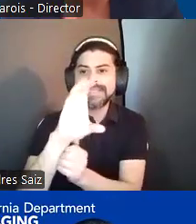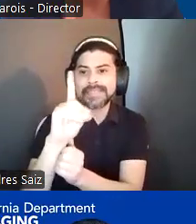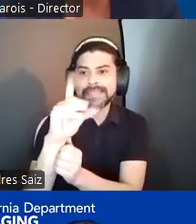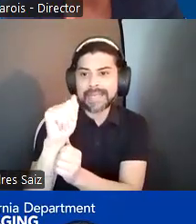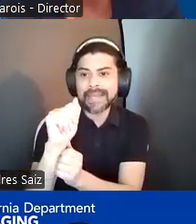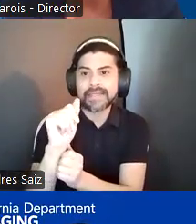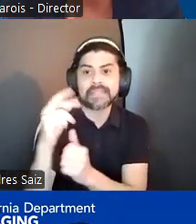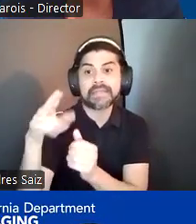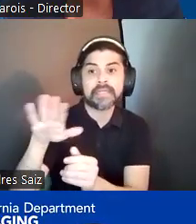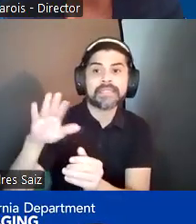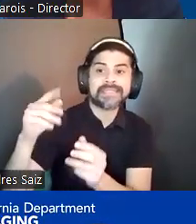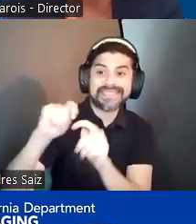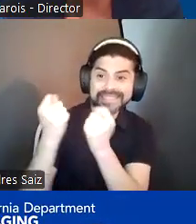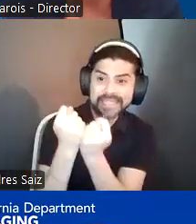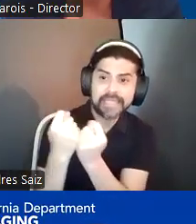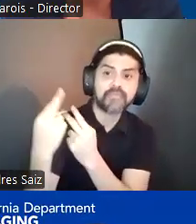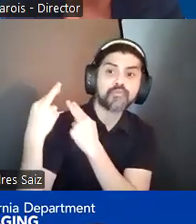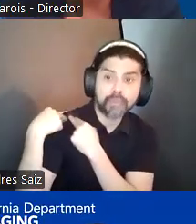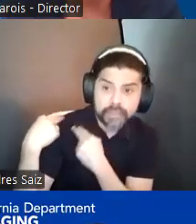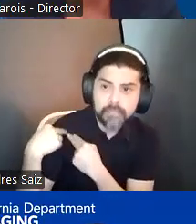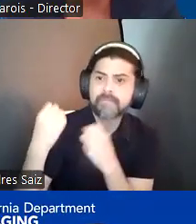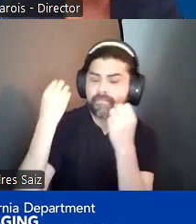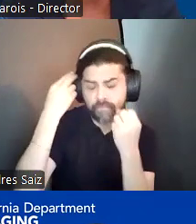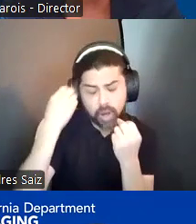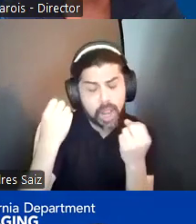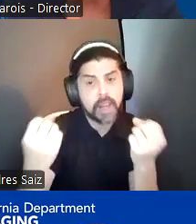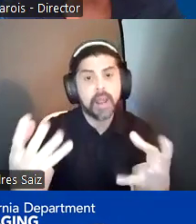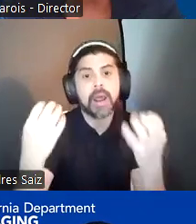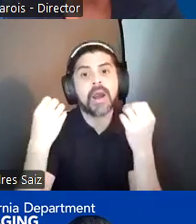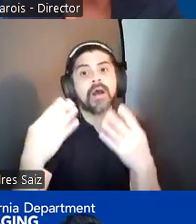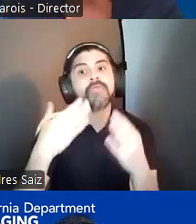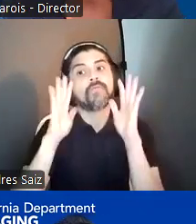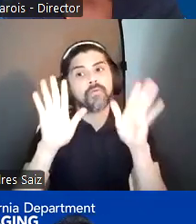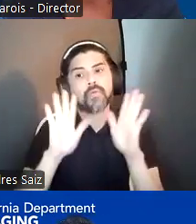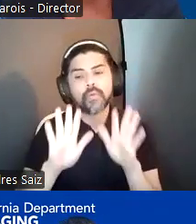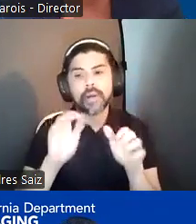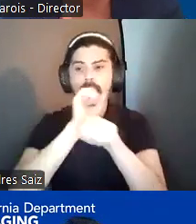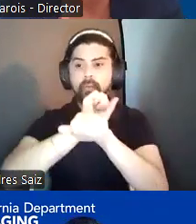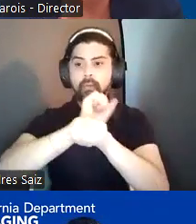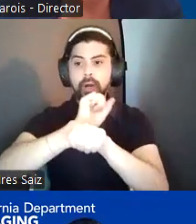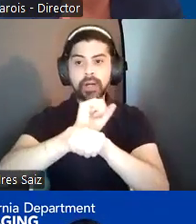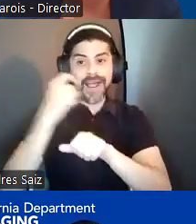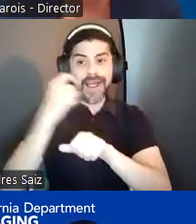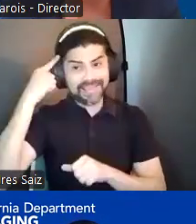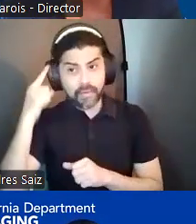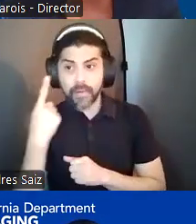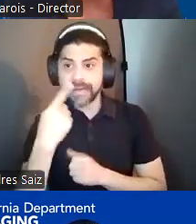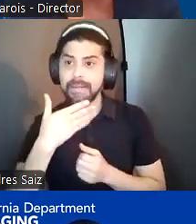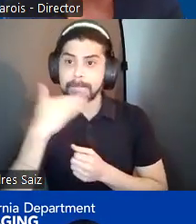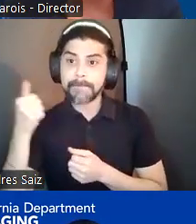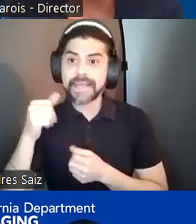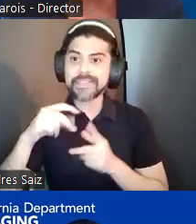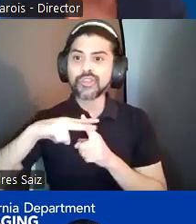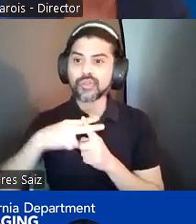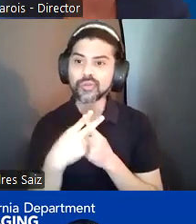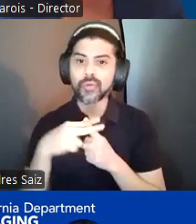responsible for, he and his team responsible for a lot of great work. I think one of the best tools that we made available in the last